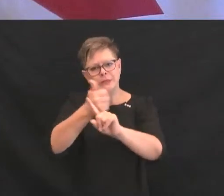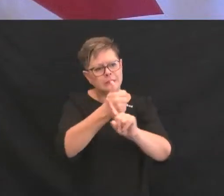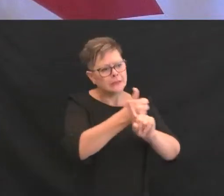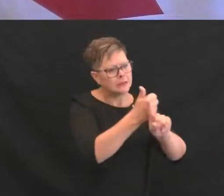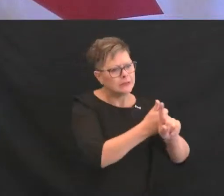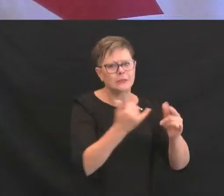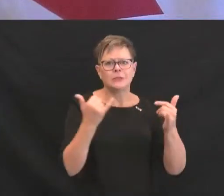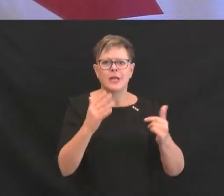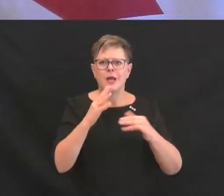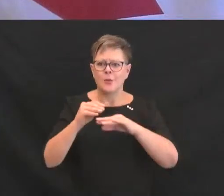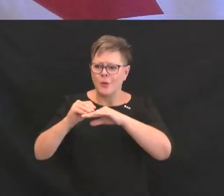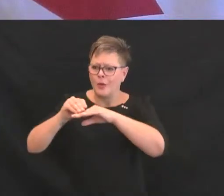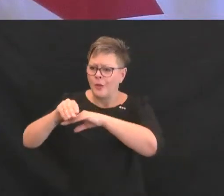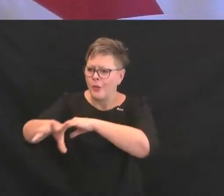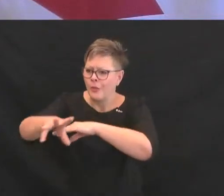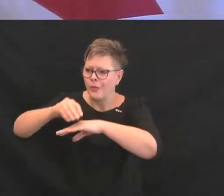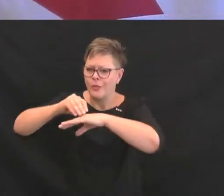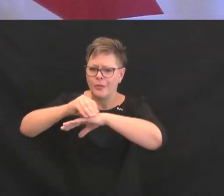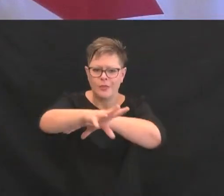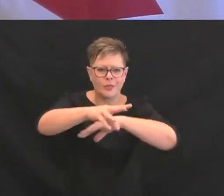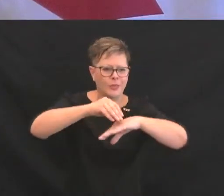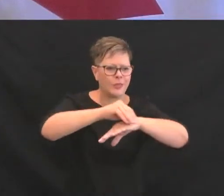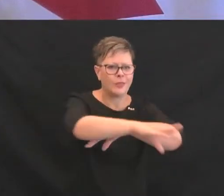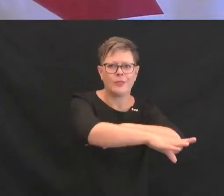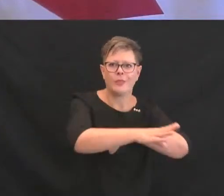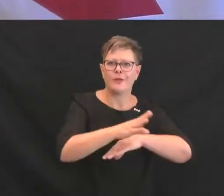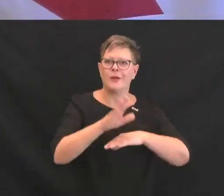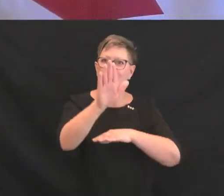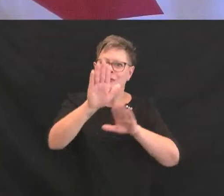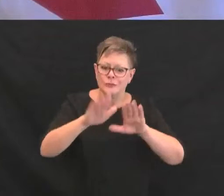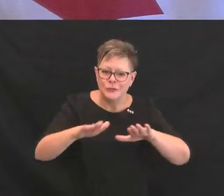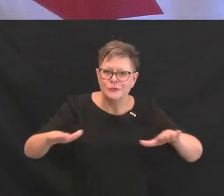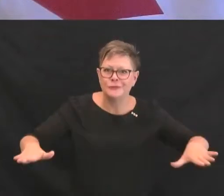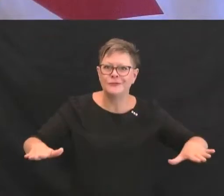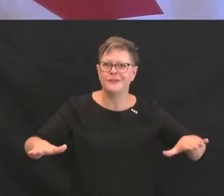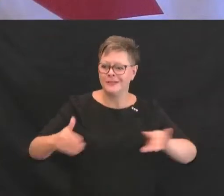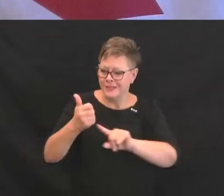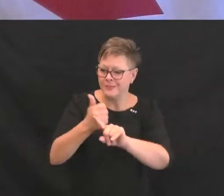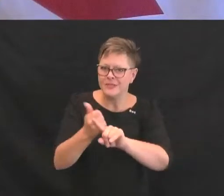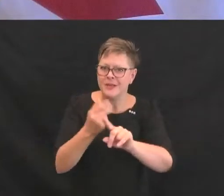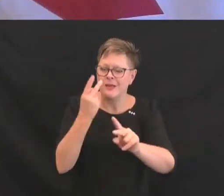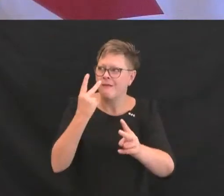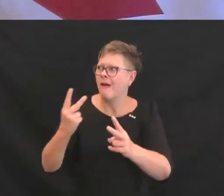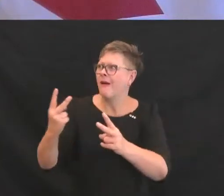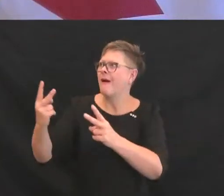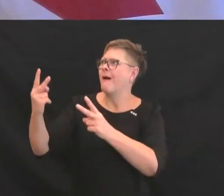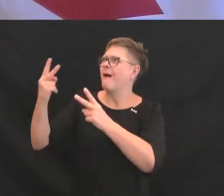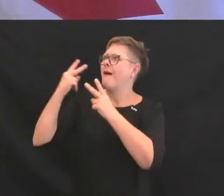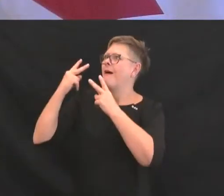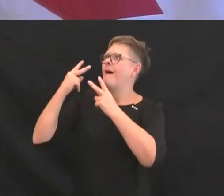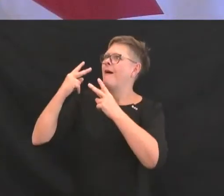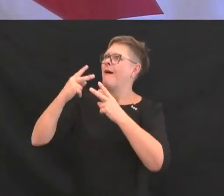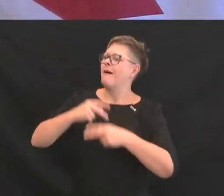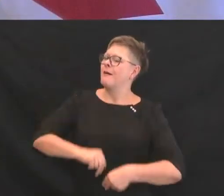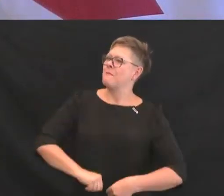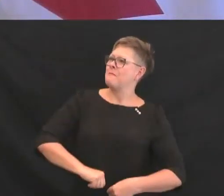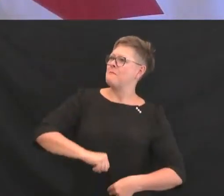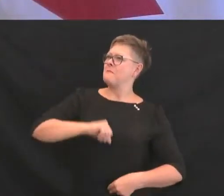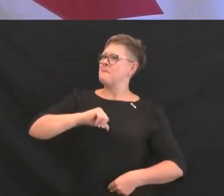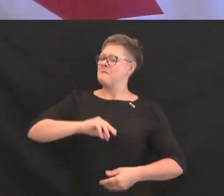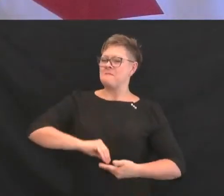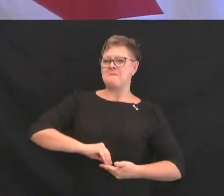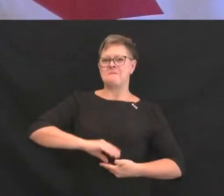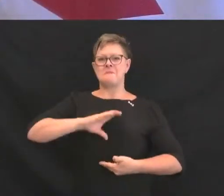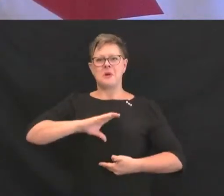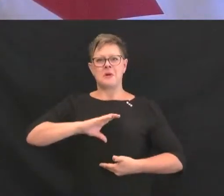lead to other footprints, so future generations can look back with pride and say, where